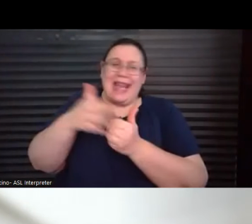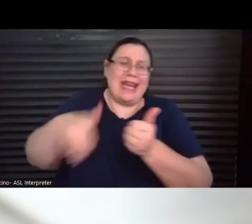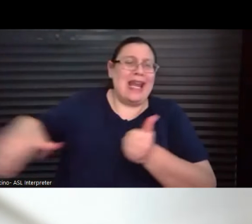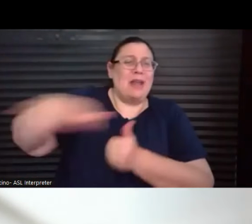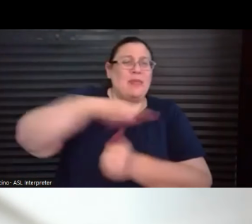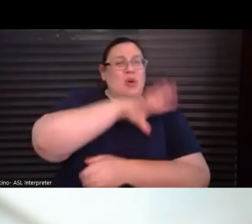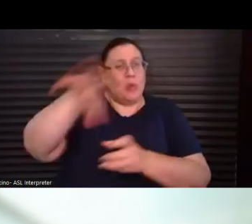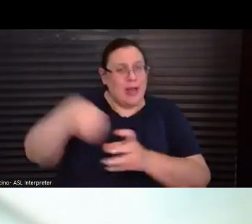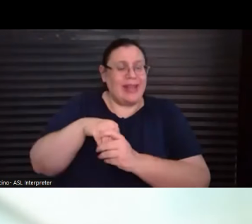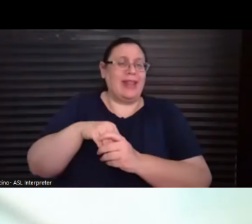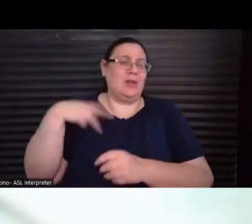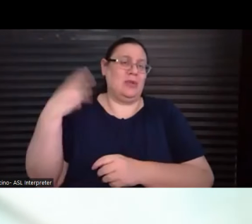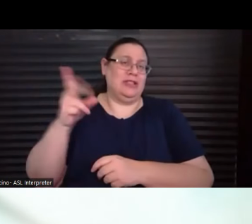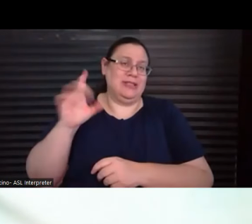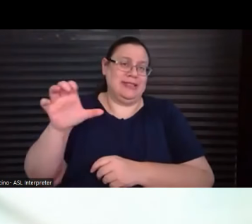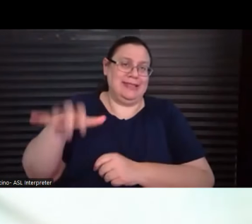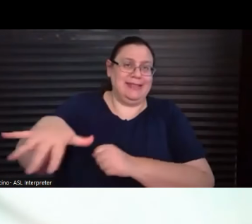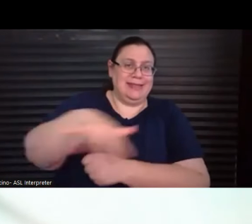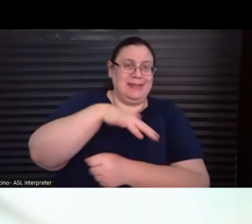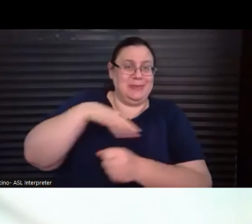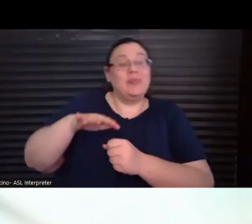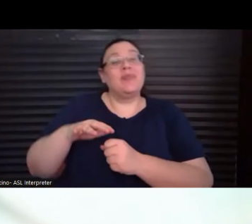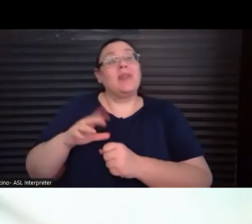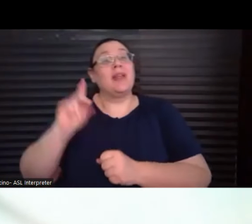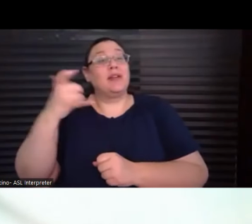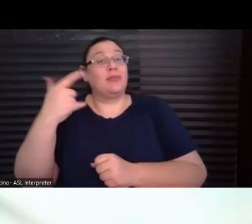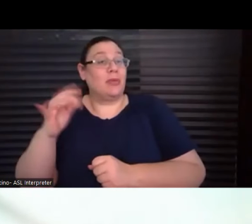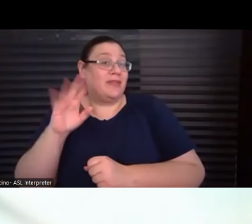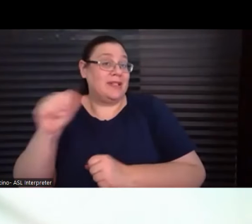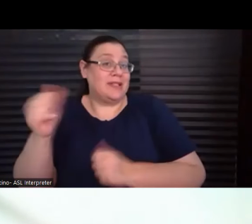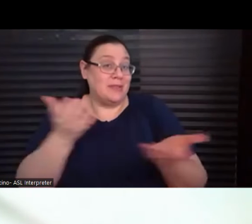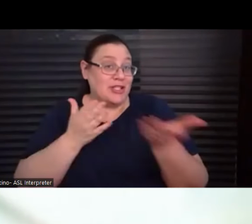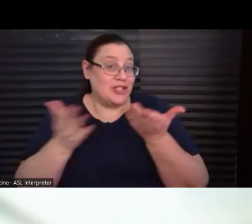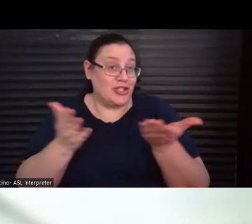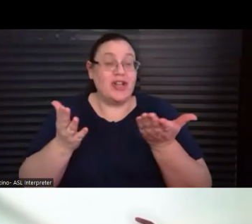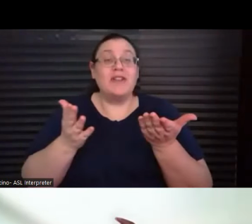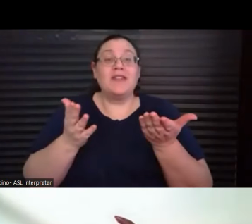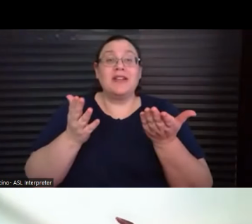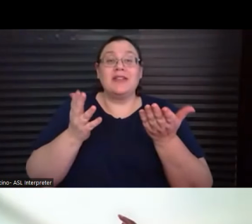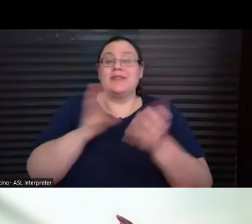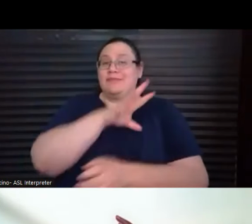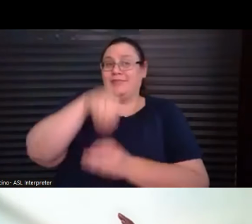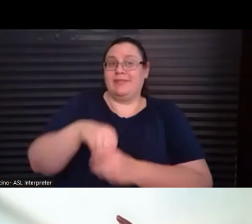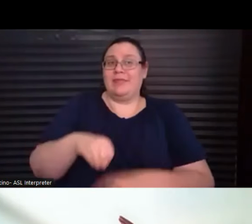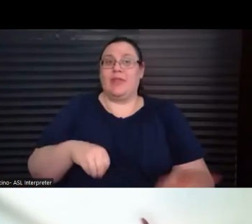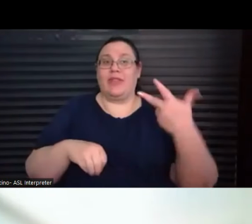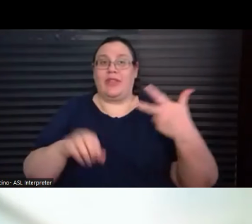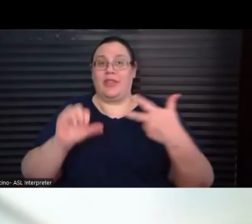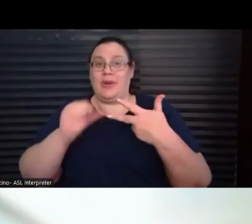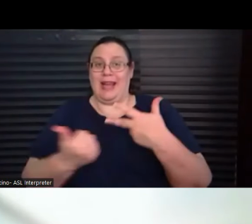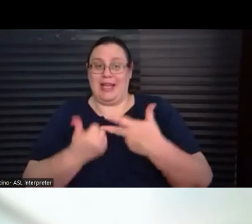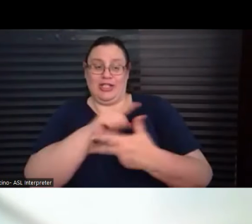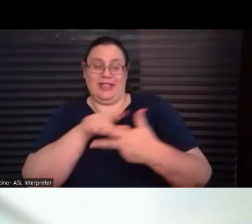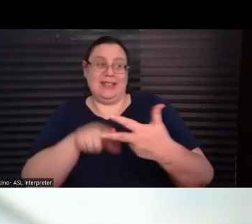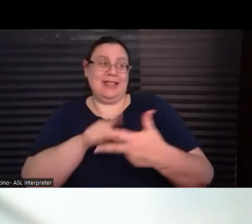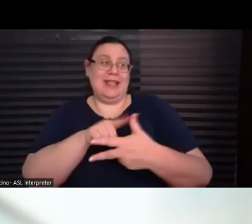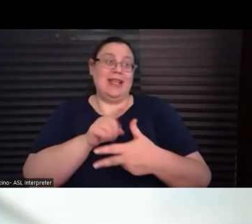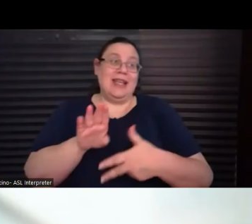Columbia. So the Department of Disability Services is comprised of 3 agencies, and they are the Developmental